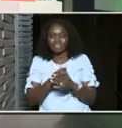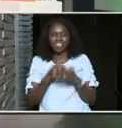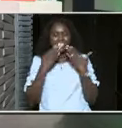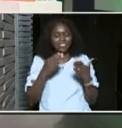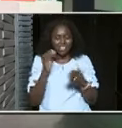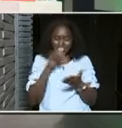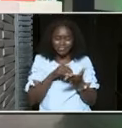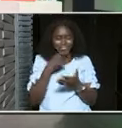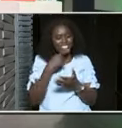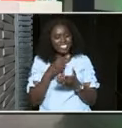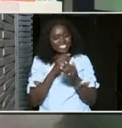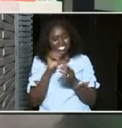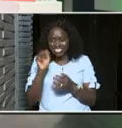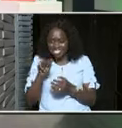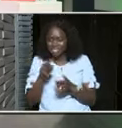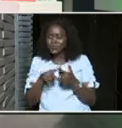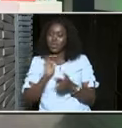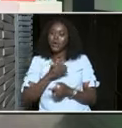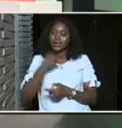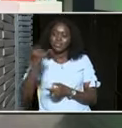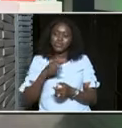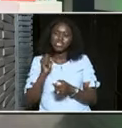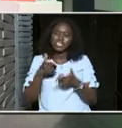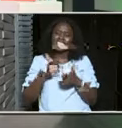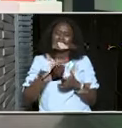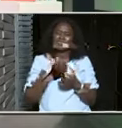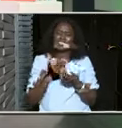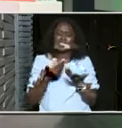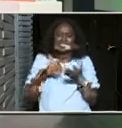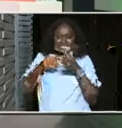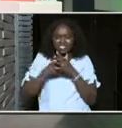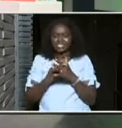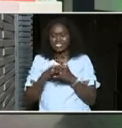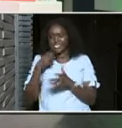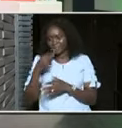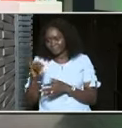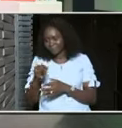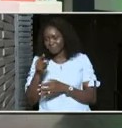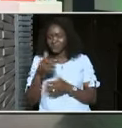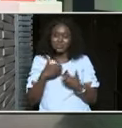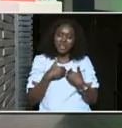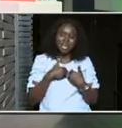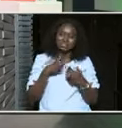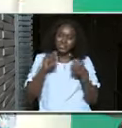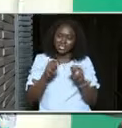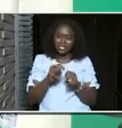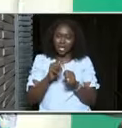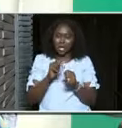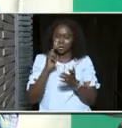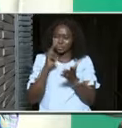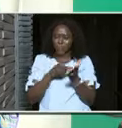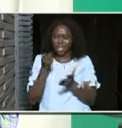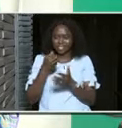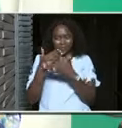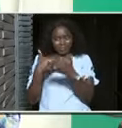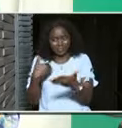our invitation. So let me basically start by saying that you've tried twice before